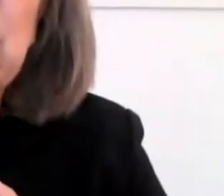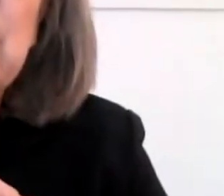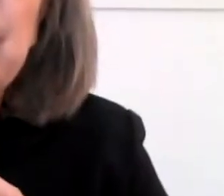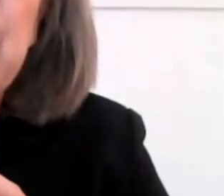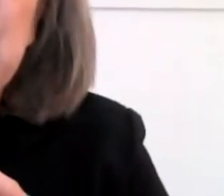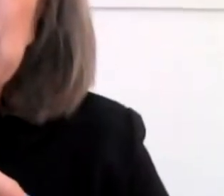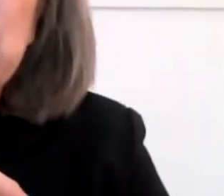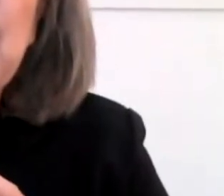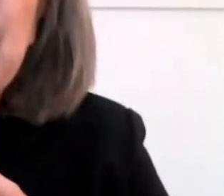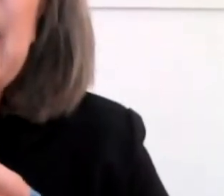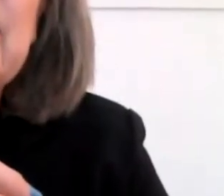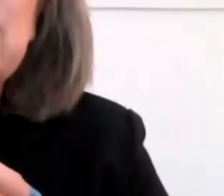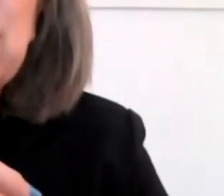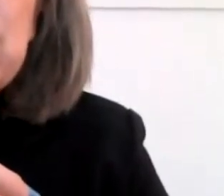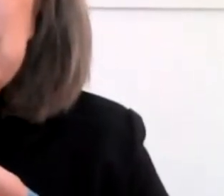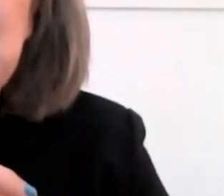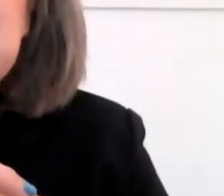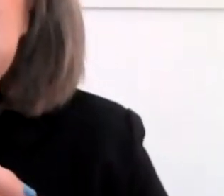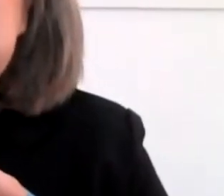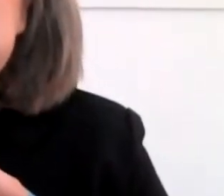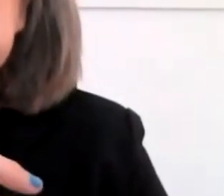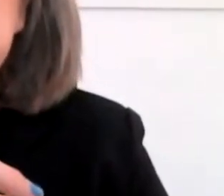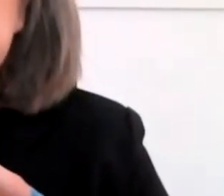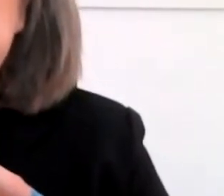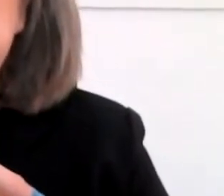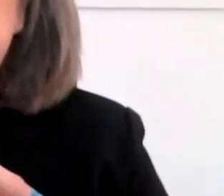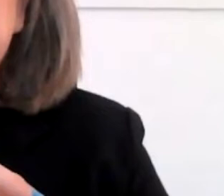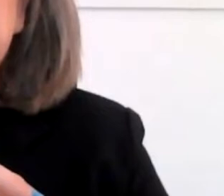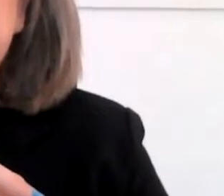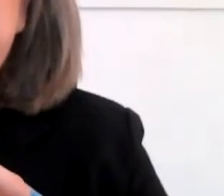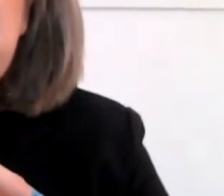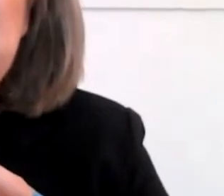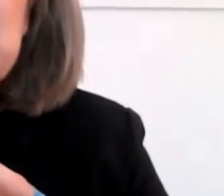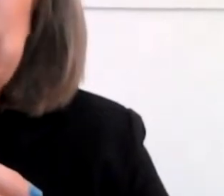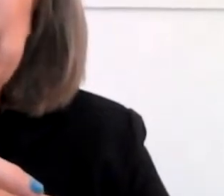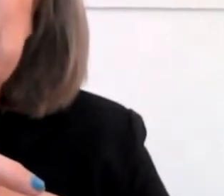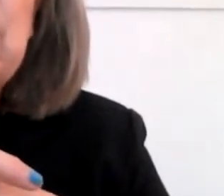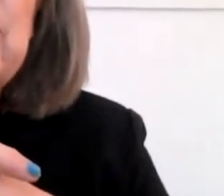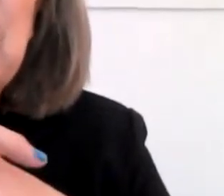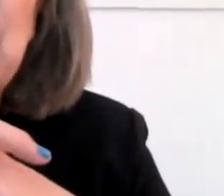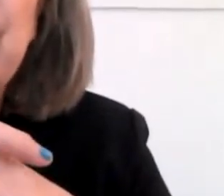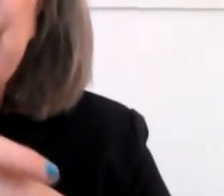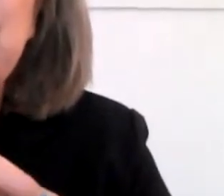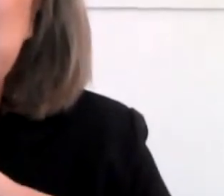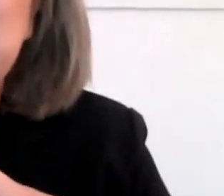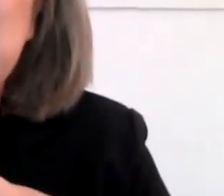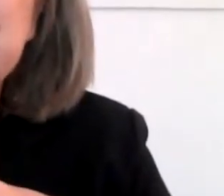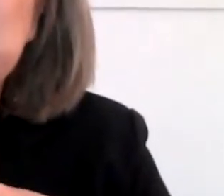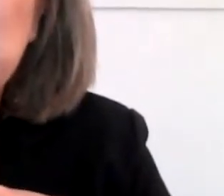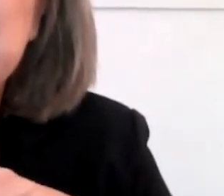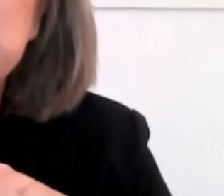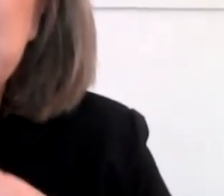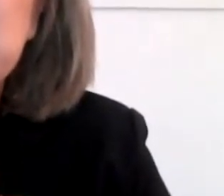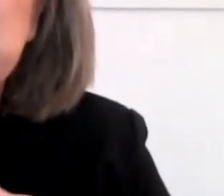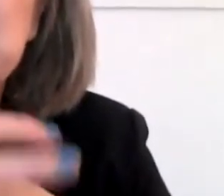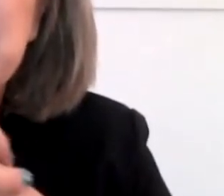a term so that it includes ACEs, but it also includes other